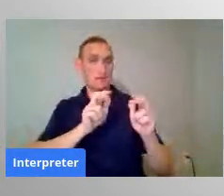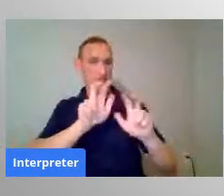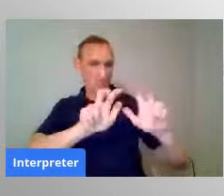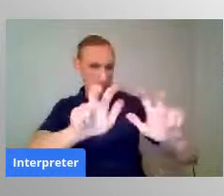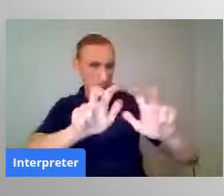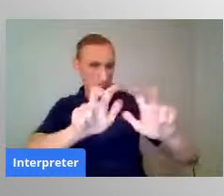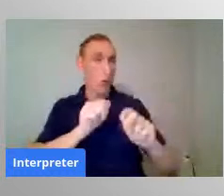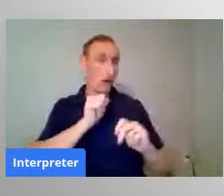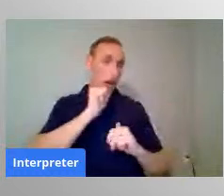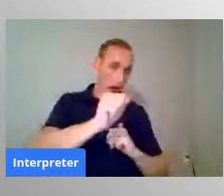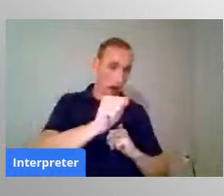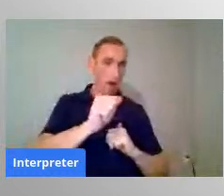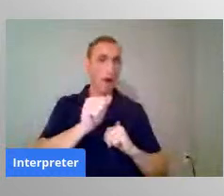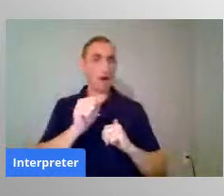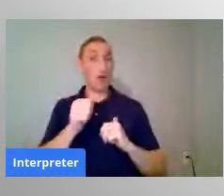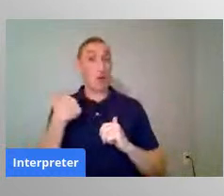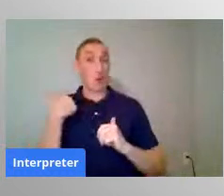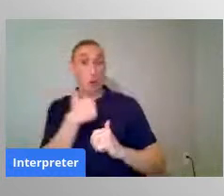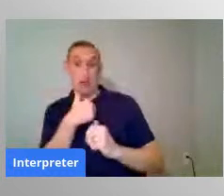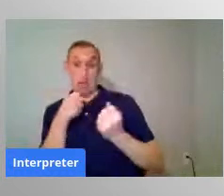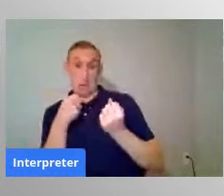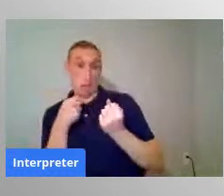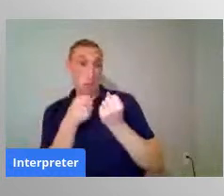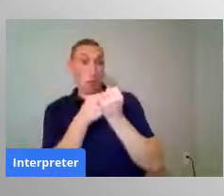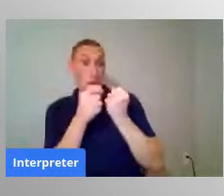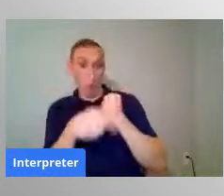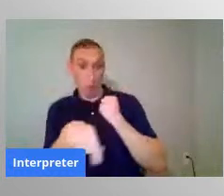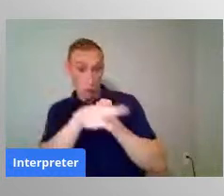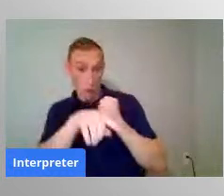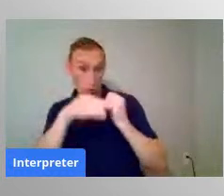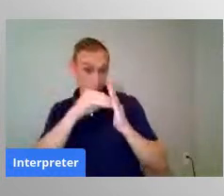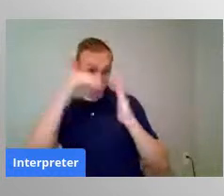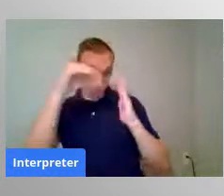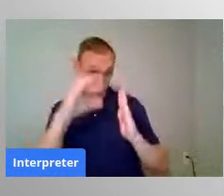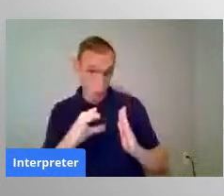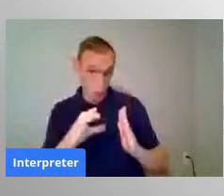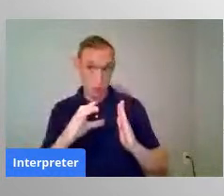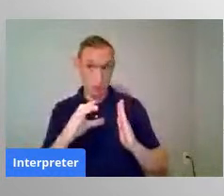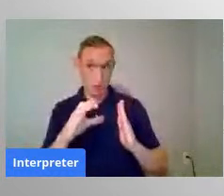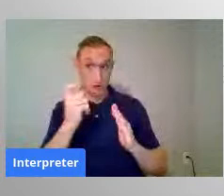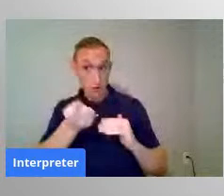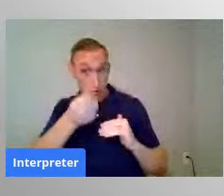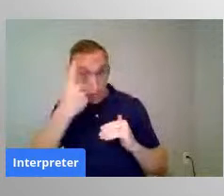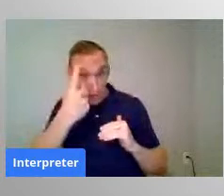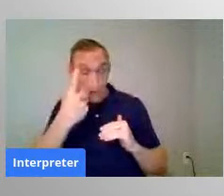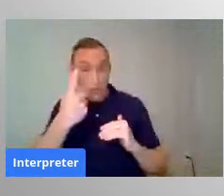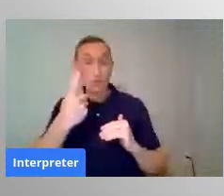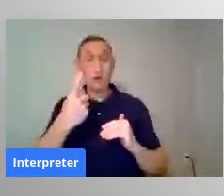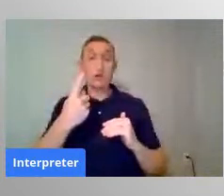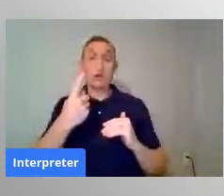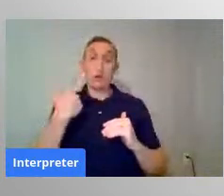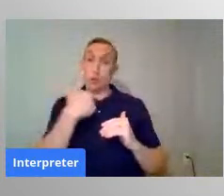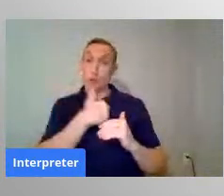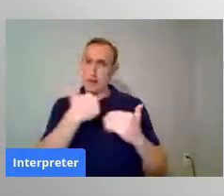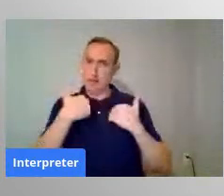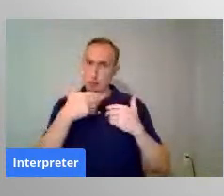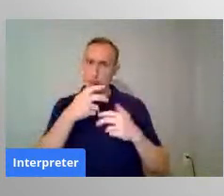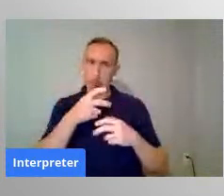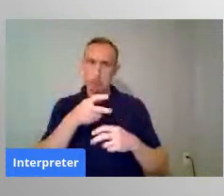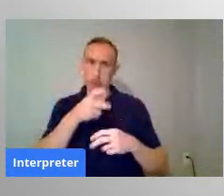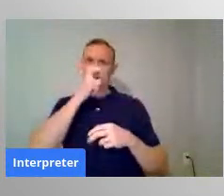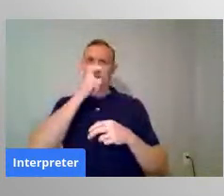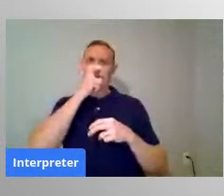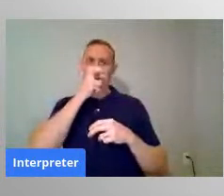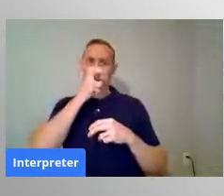we have done is supported those students. However, we have a very strict COVID protocol that has